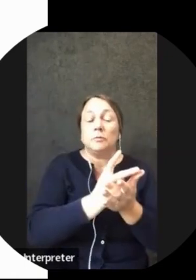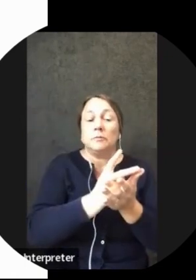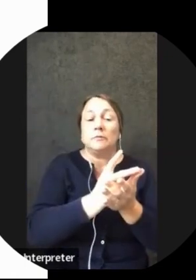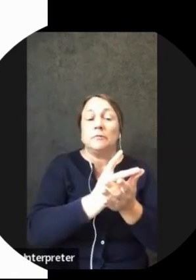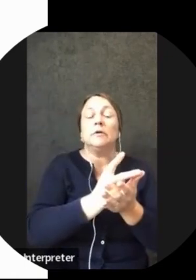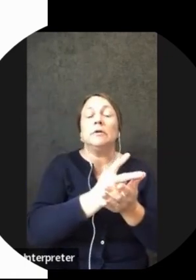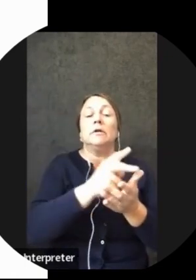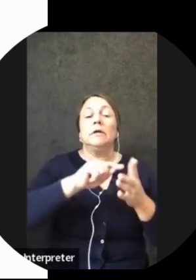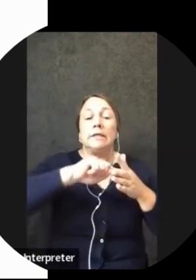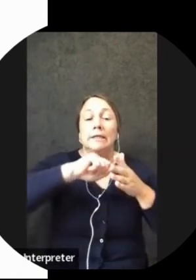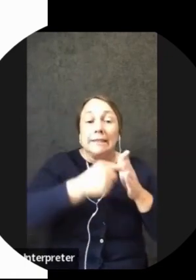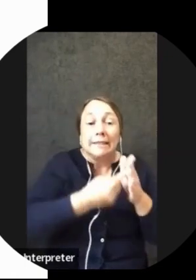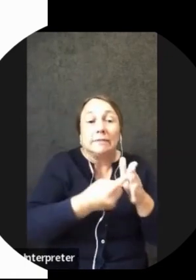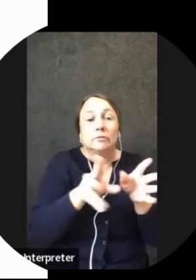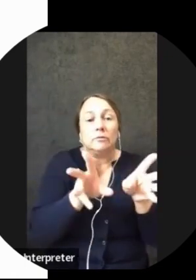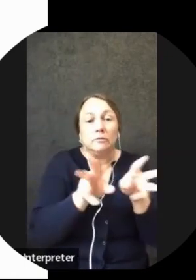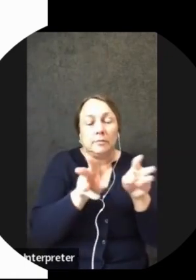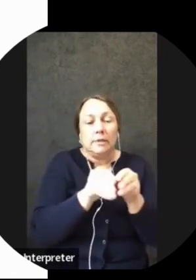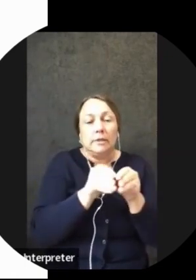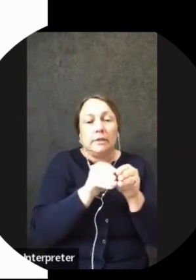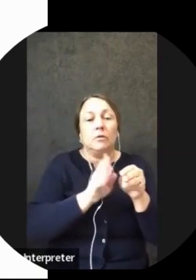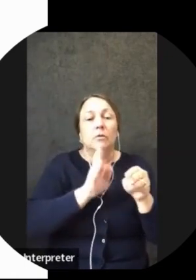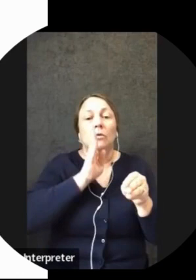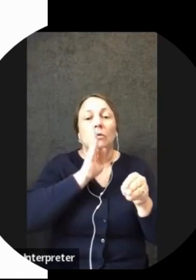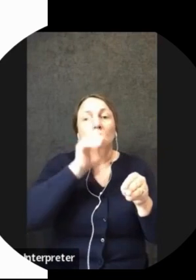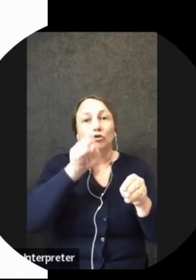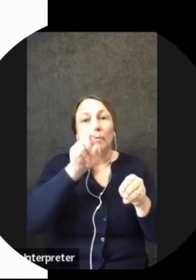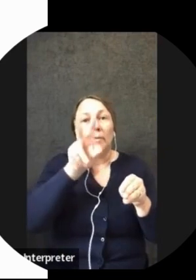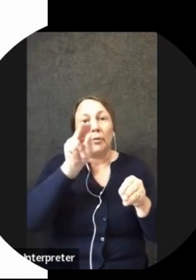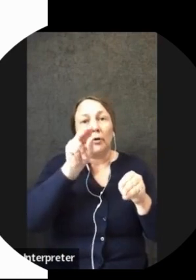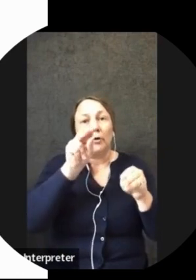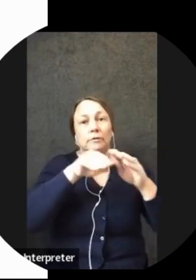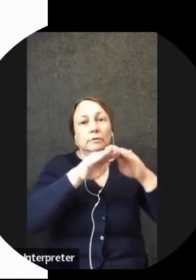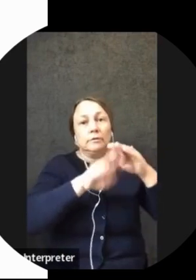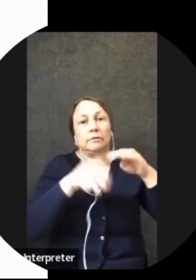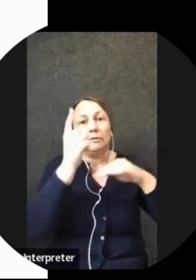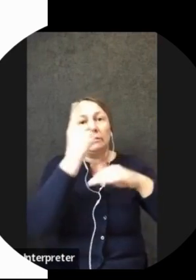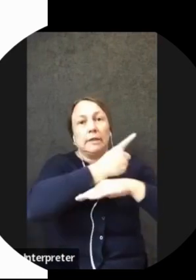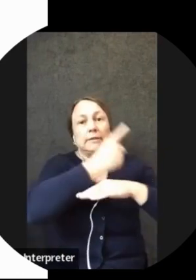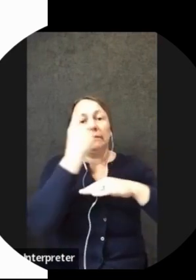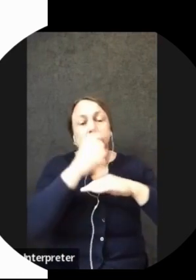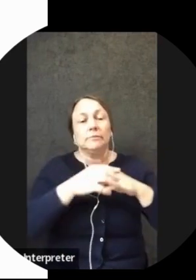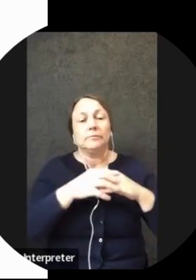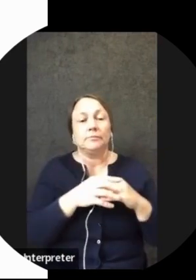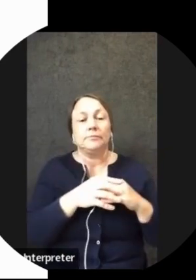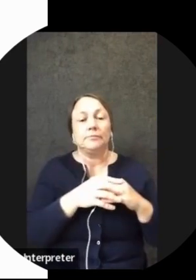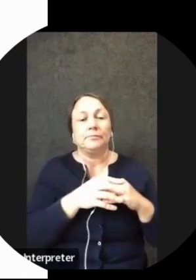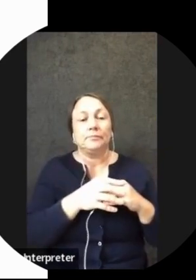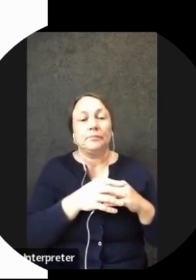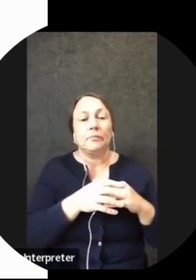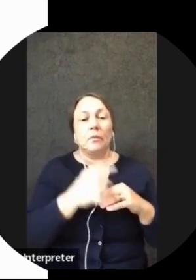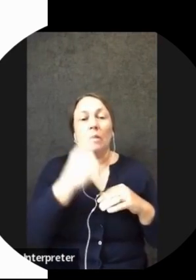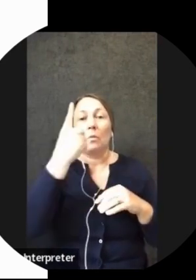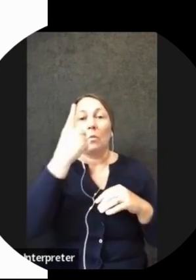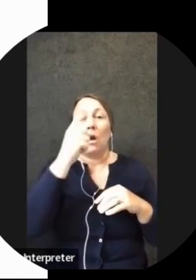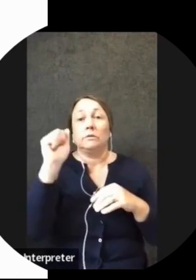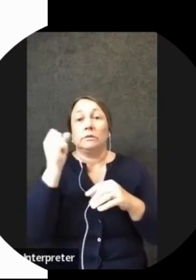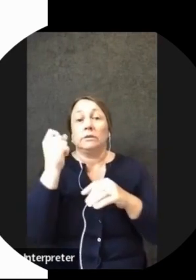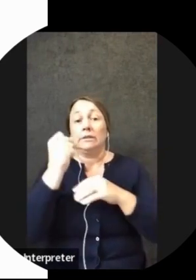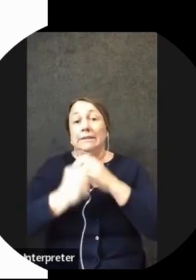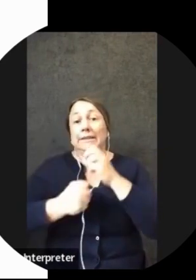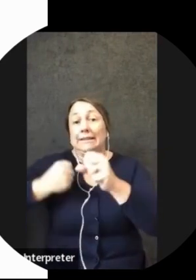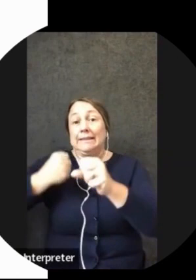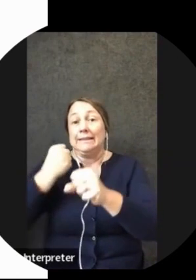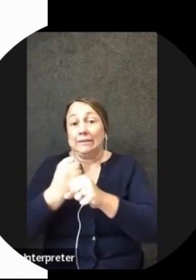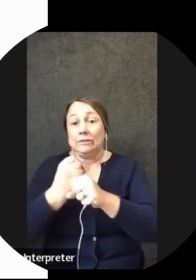initial IEP meeting must be held within 30 days of that. And then at least once a year following